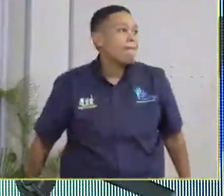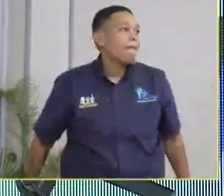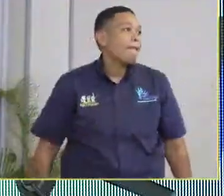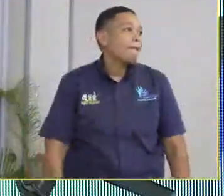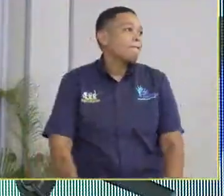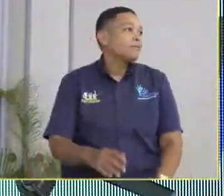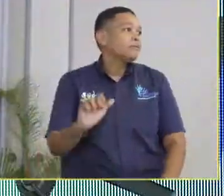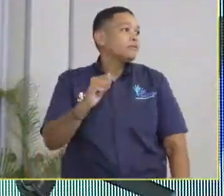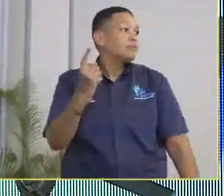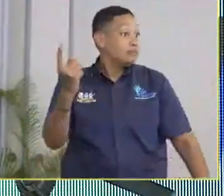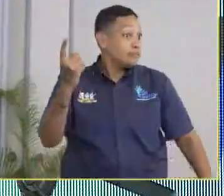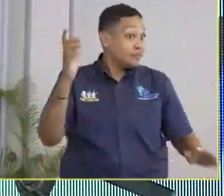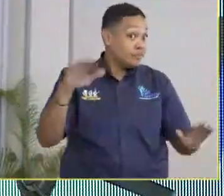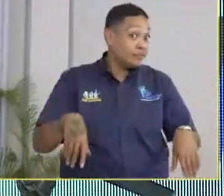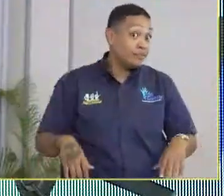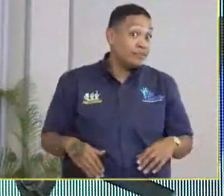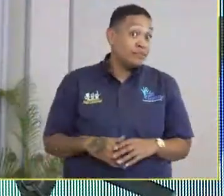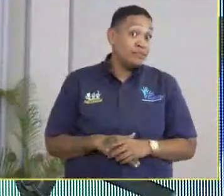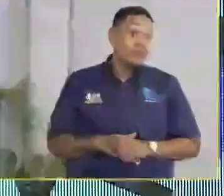Anybody else?